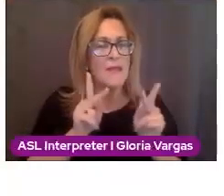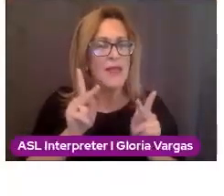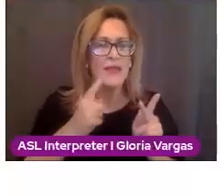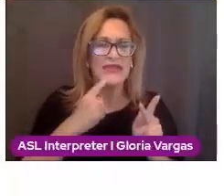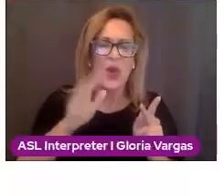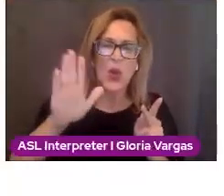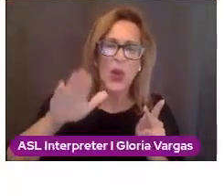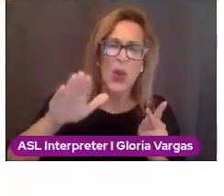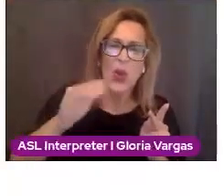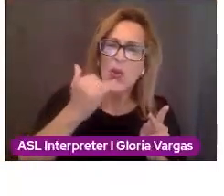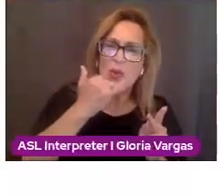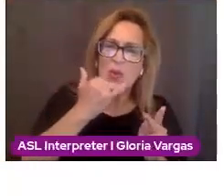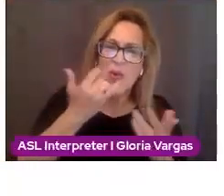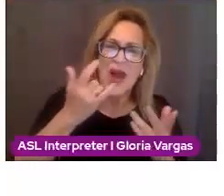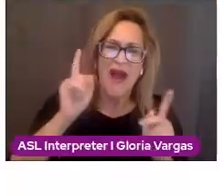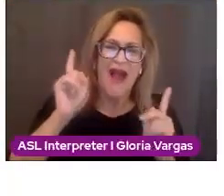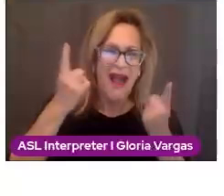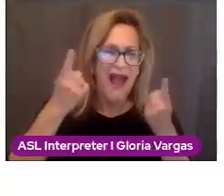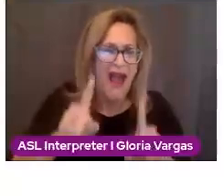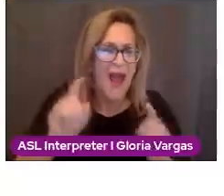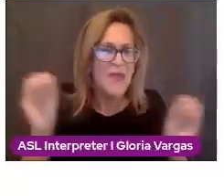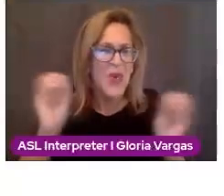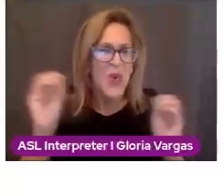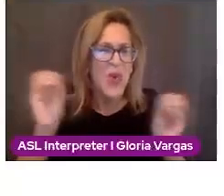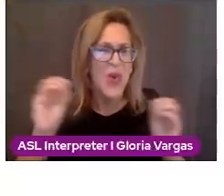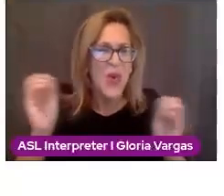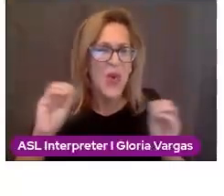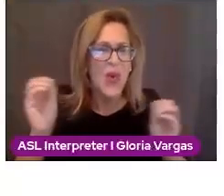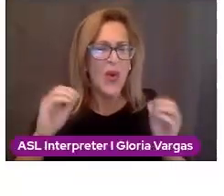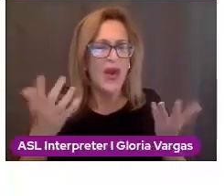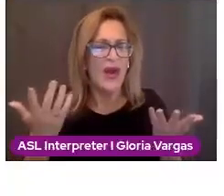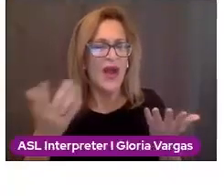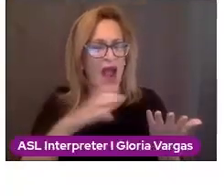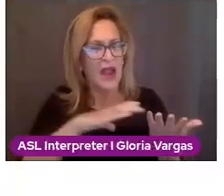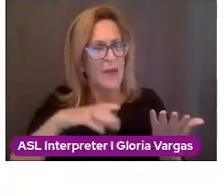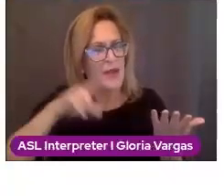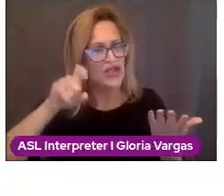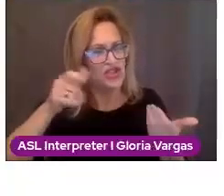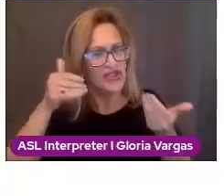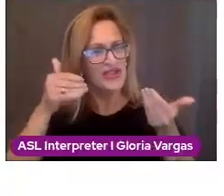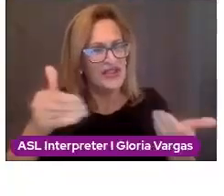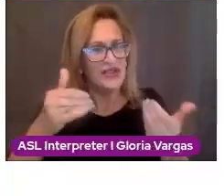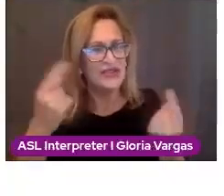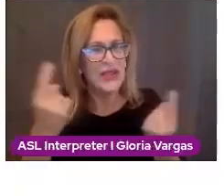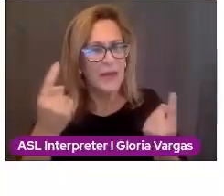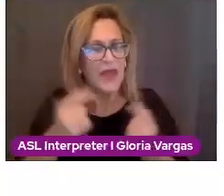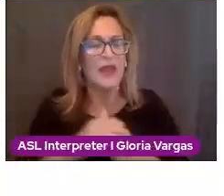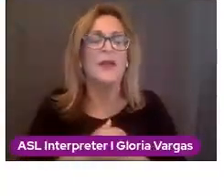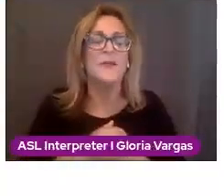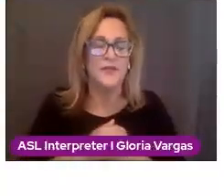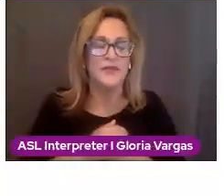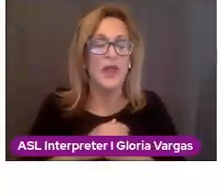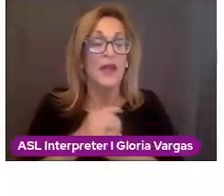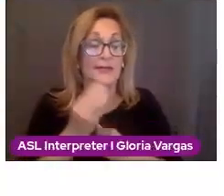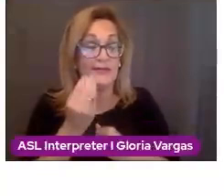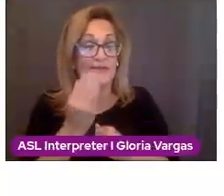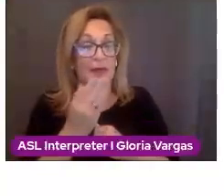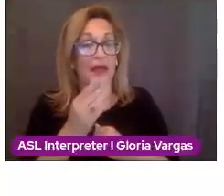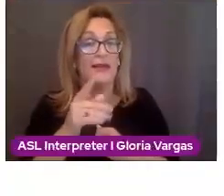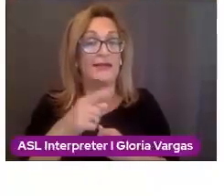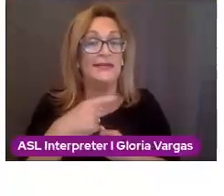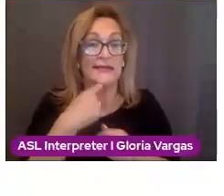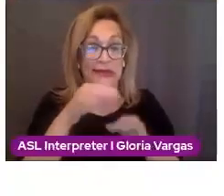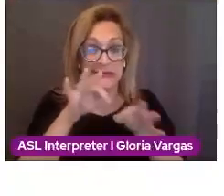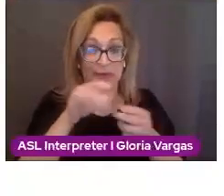the committee going to do anything about this? And I think it's just clear to communicate to you all the two pieces of